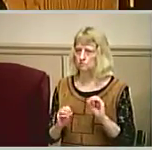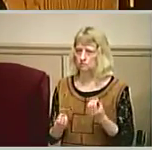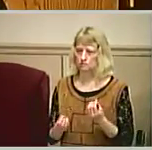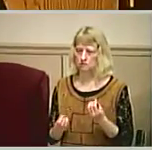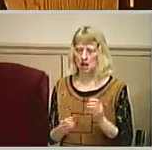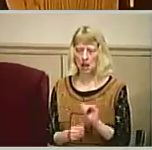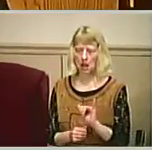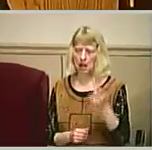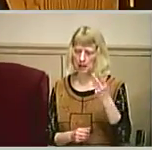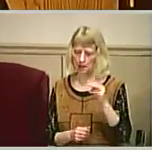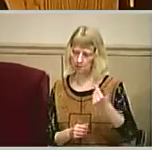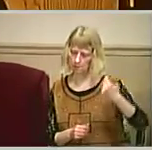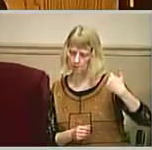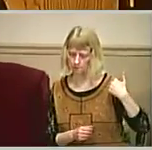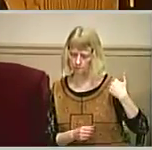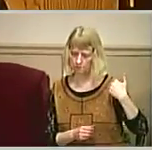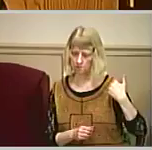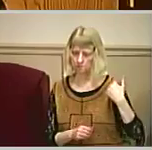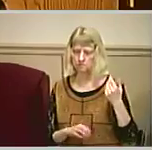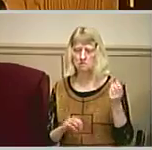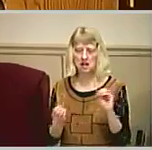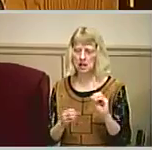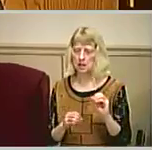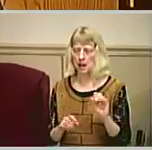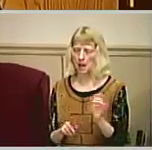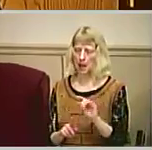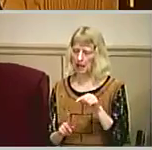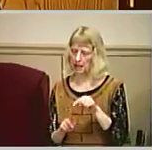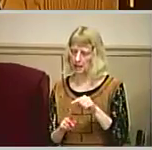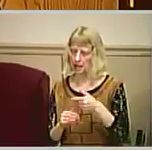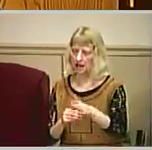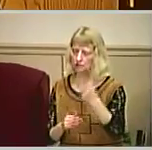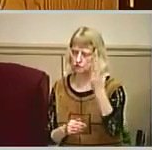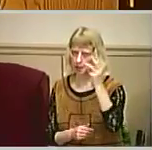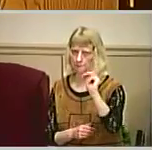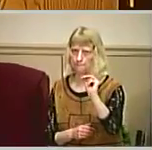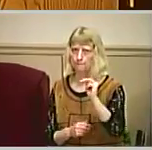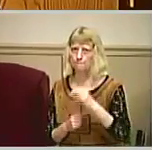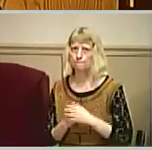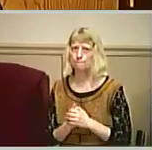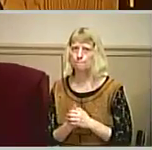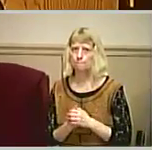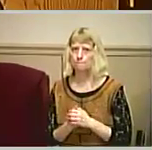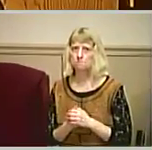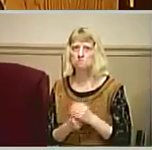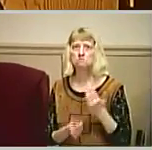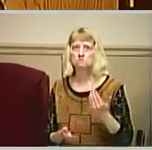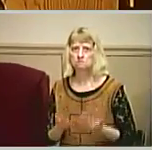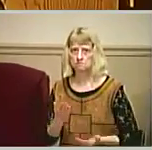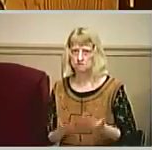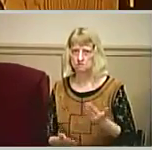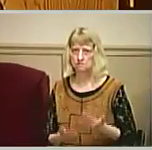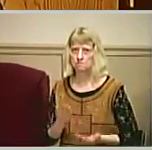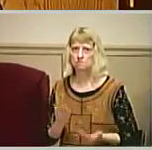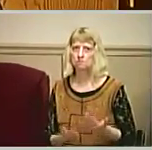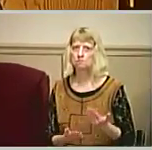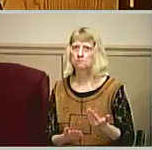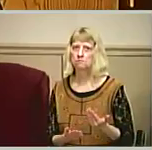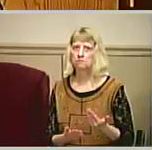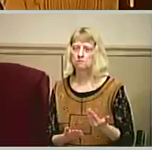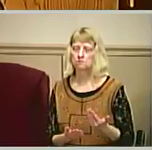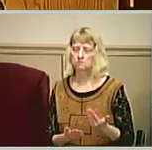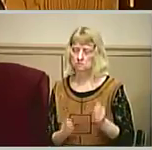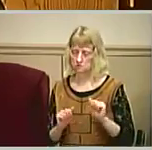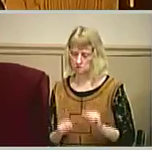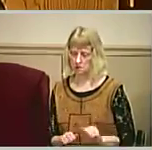none like him went before him, and none like him will be after him. Maybe that could be what we could say about our